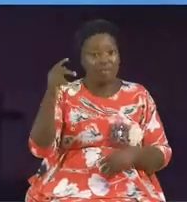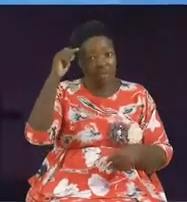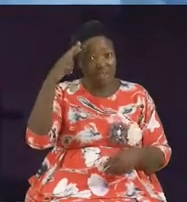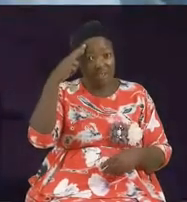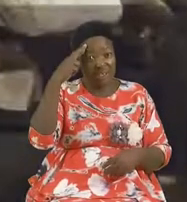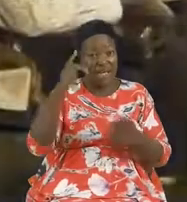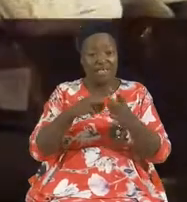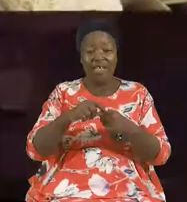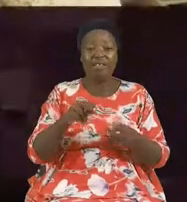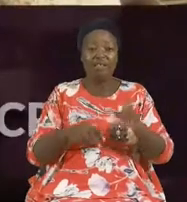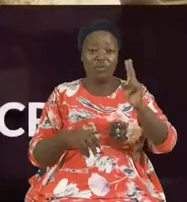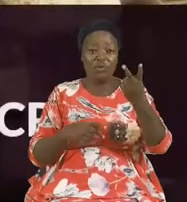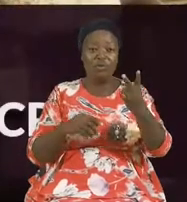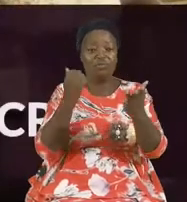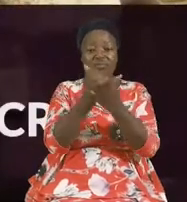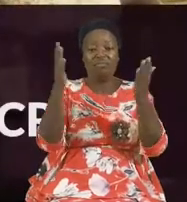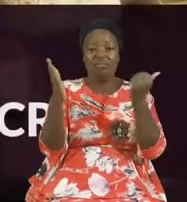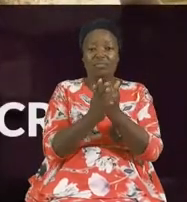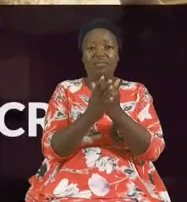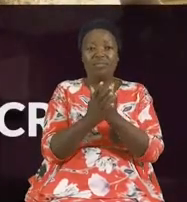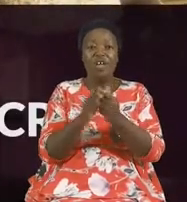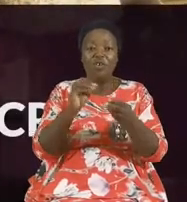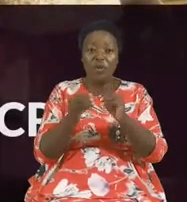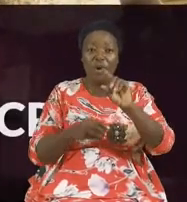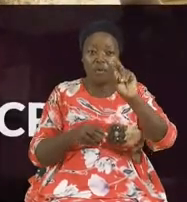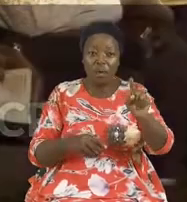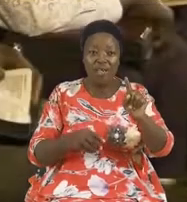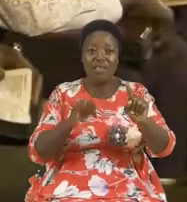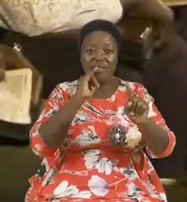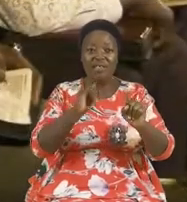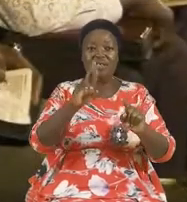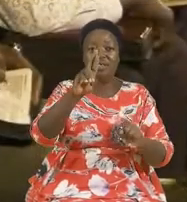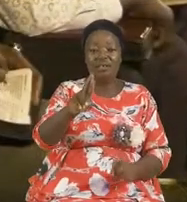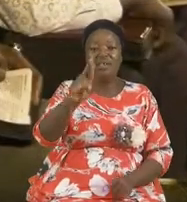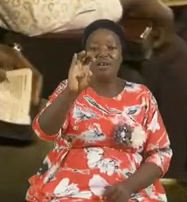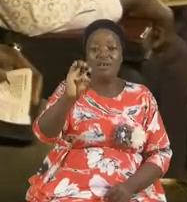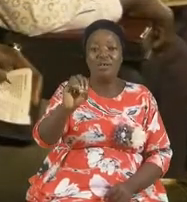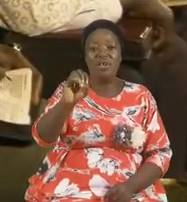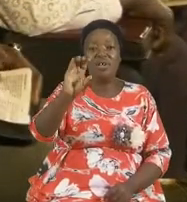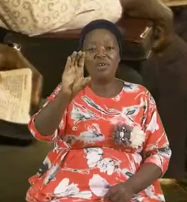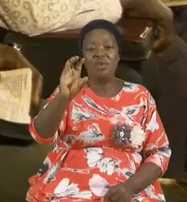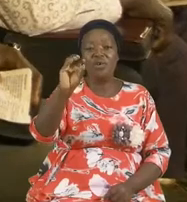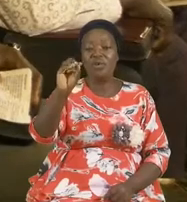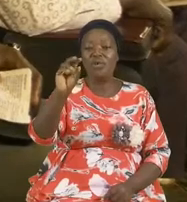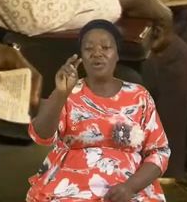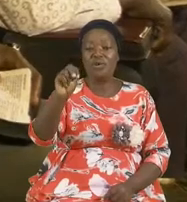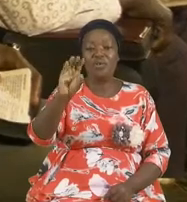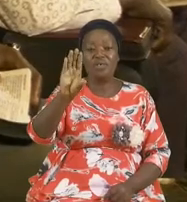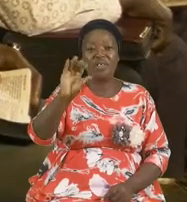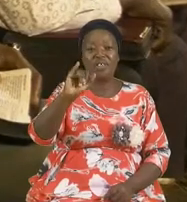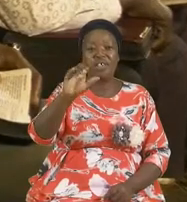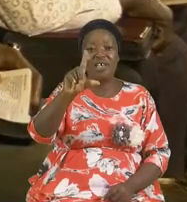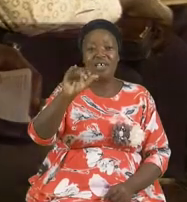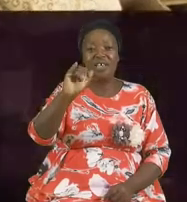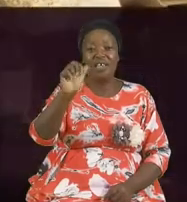the cross. Number two is the crucifixion. Number three is the crown. Number one,